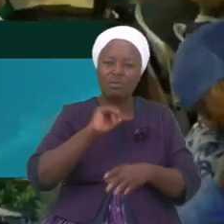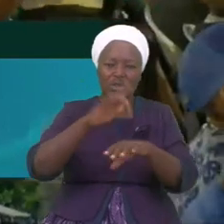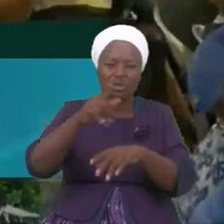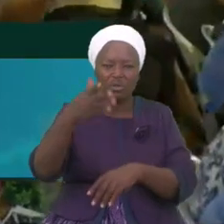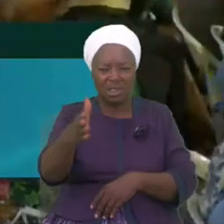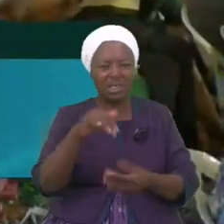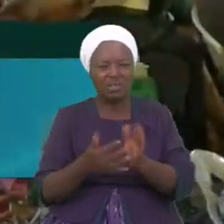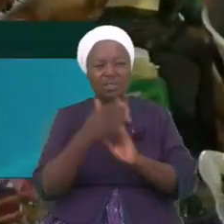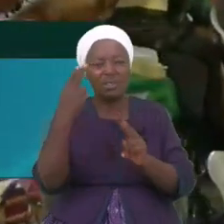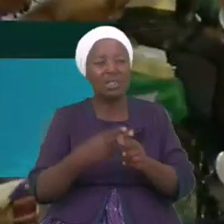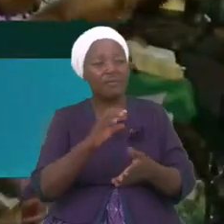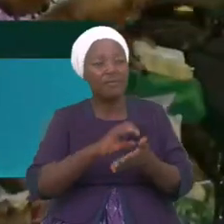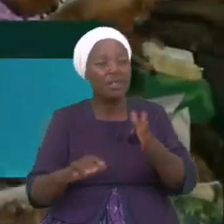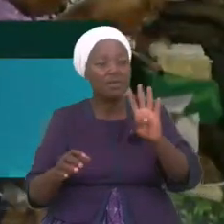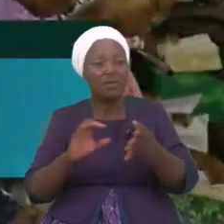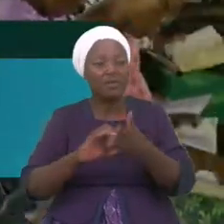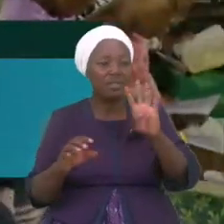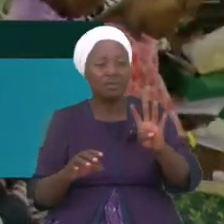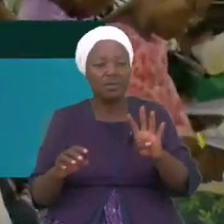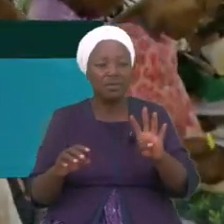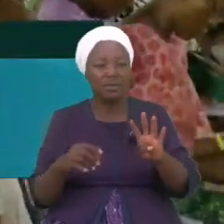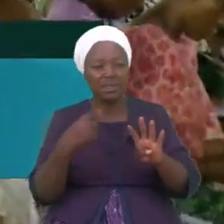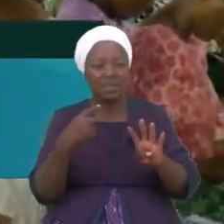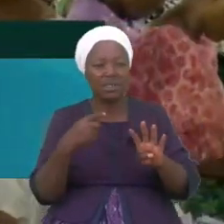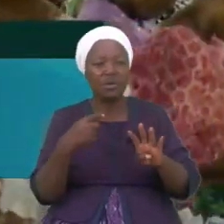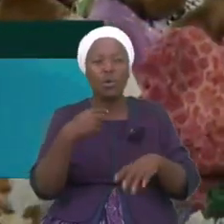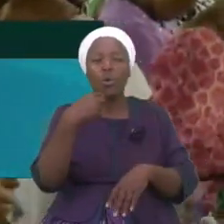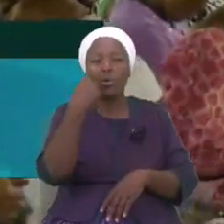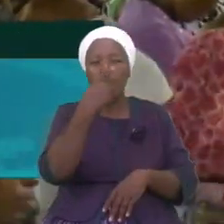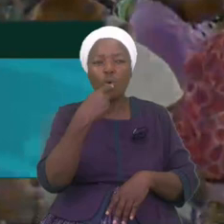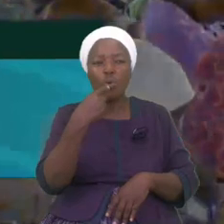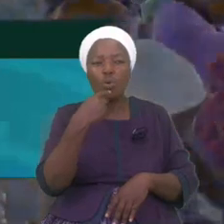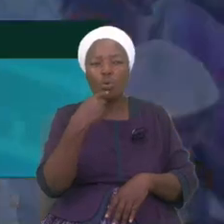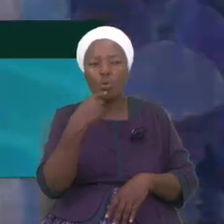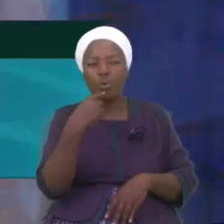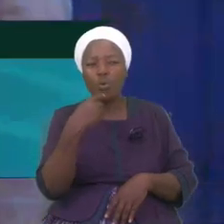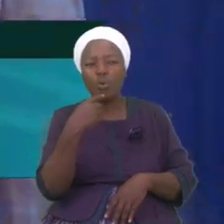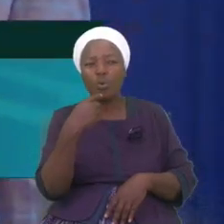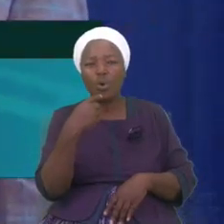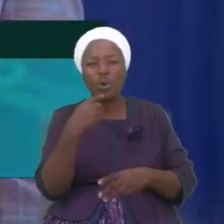Look at verse 4. In verse 4, it says, who make or who